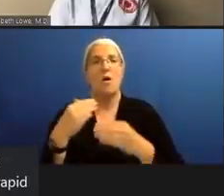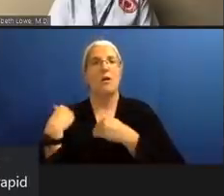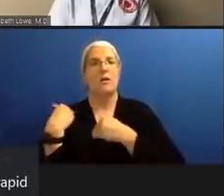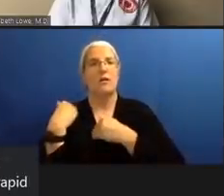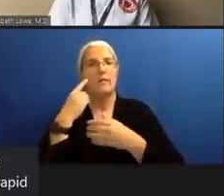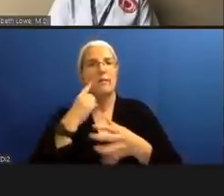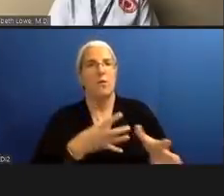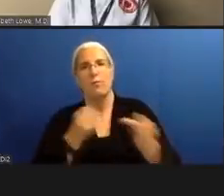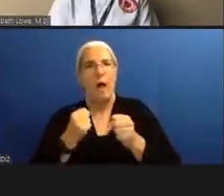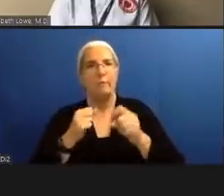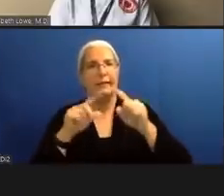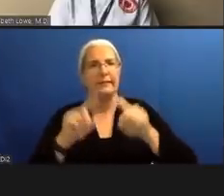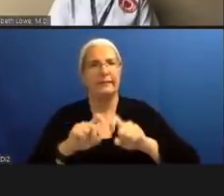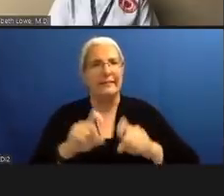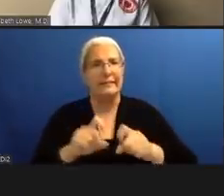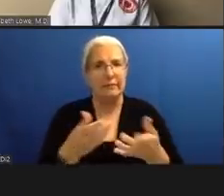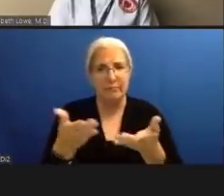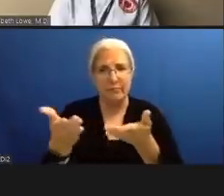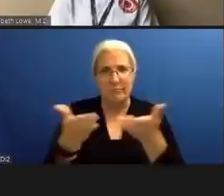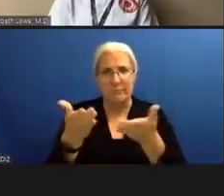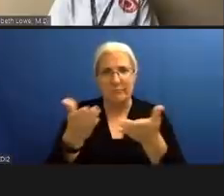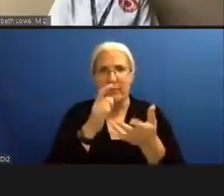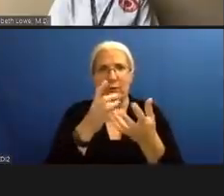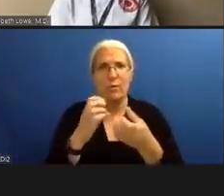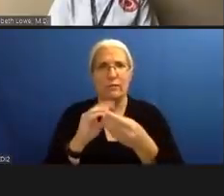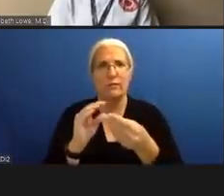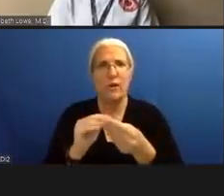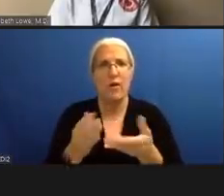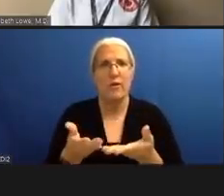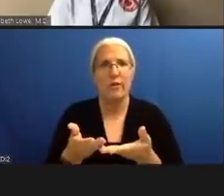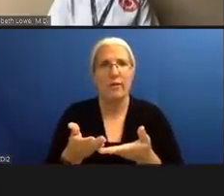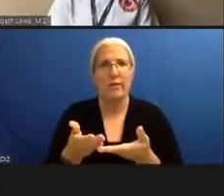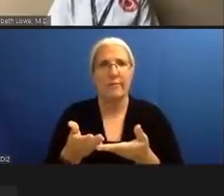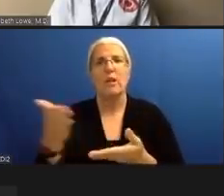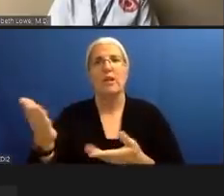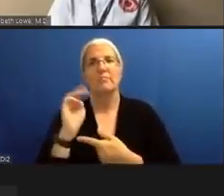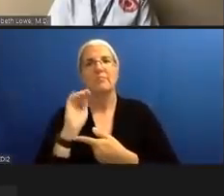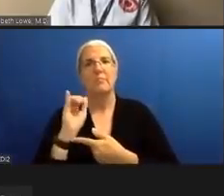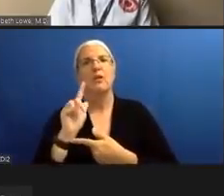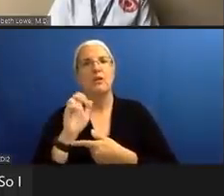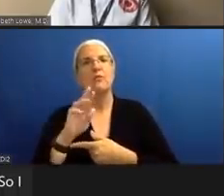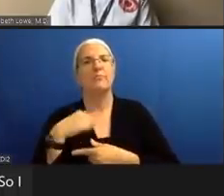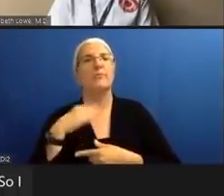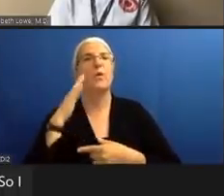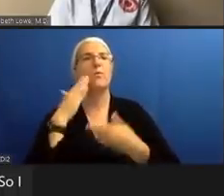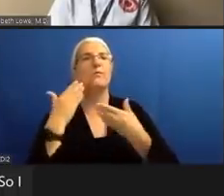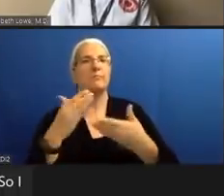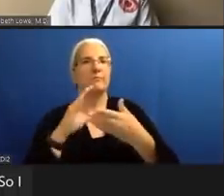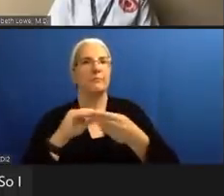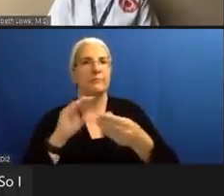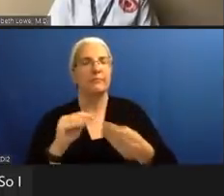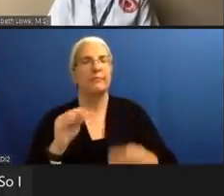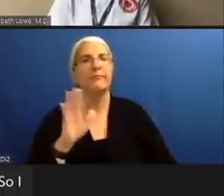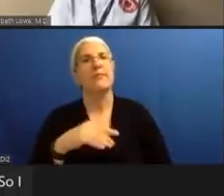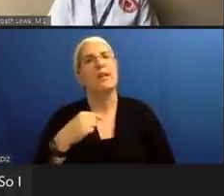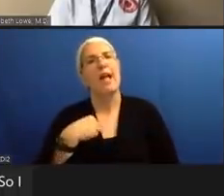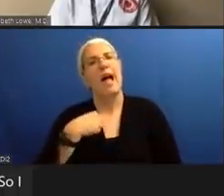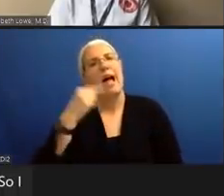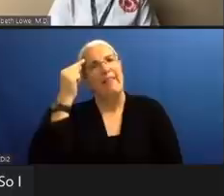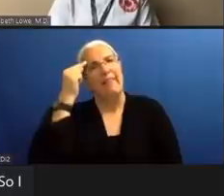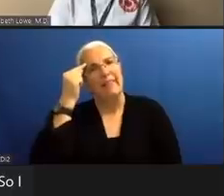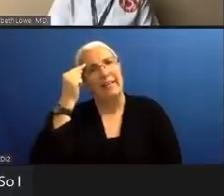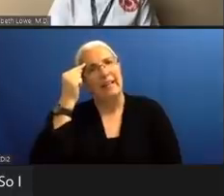Sure, Dave Miller. So I think the viewer is referring to